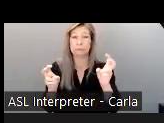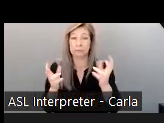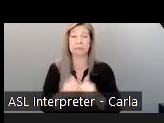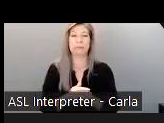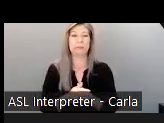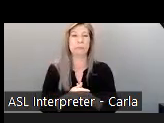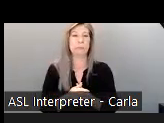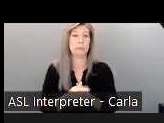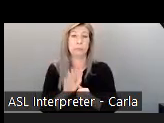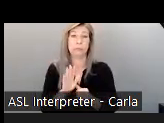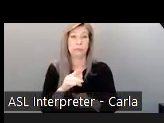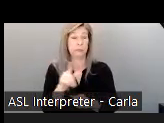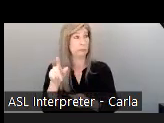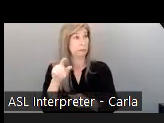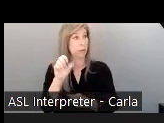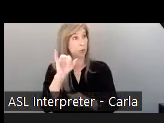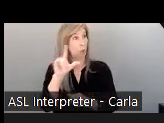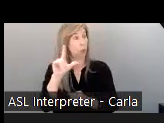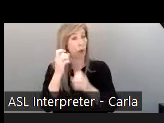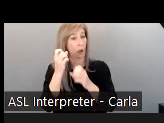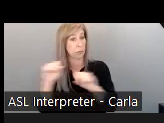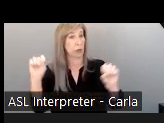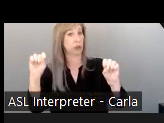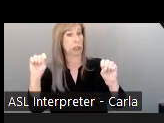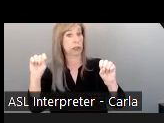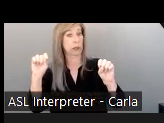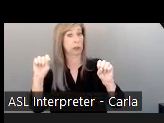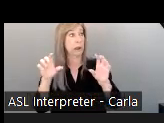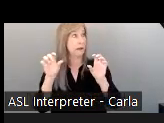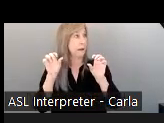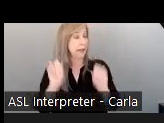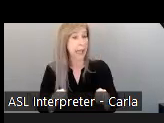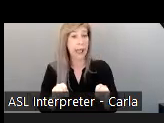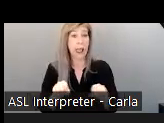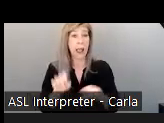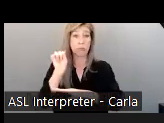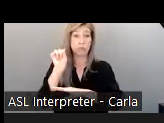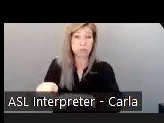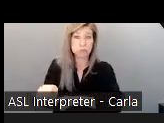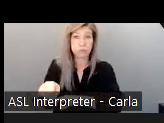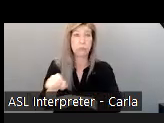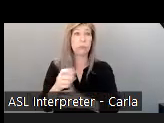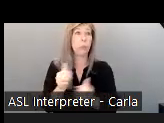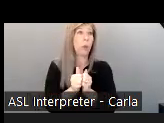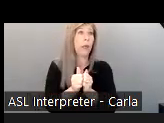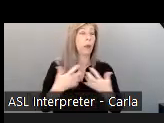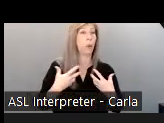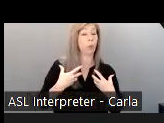into thinking that social liberation is a feat that can be accomplished solely through, quote,